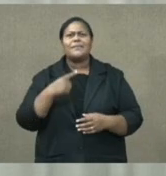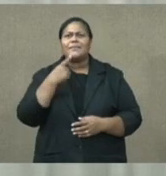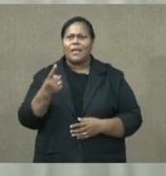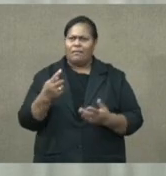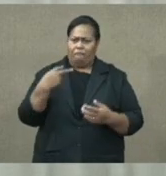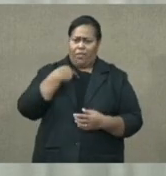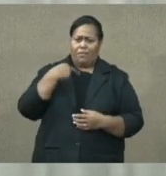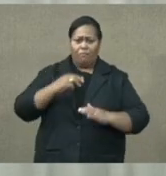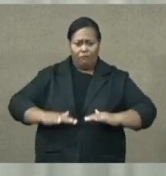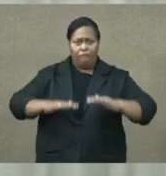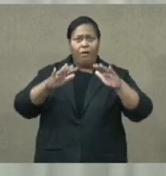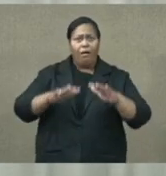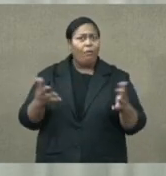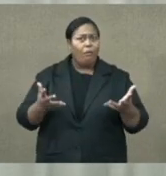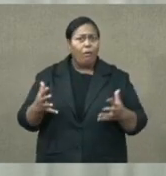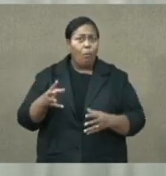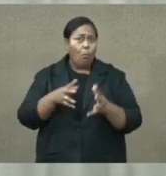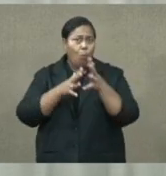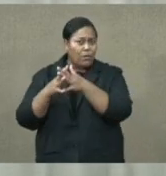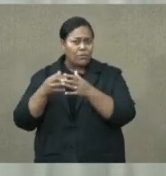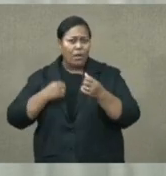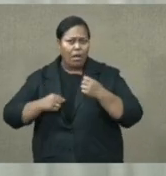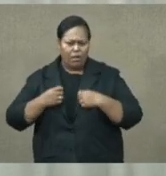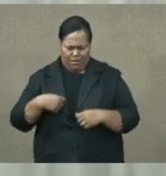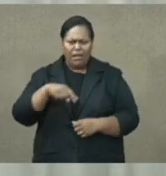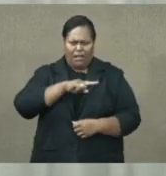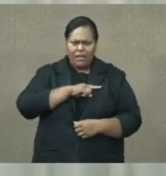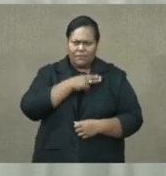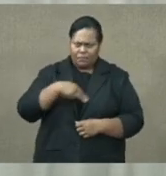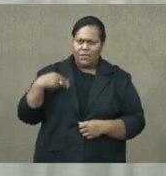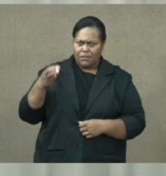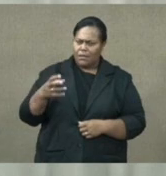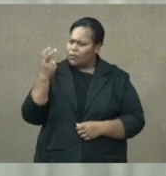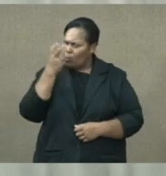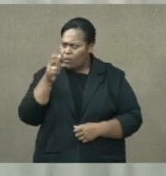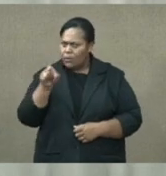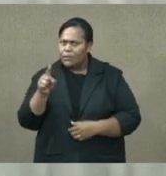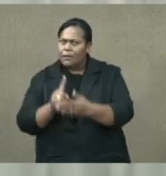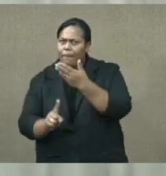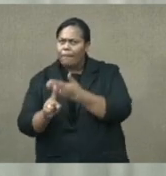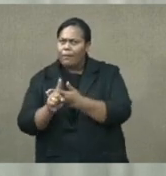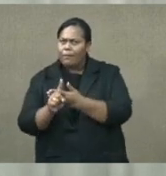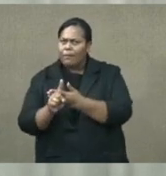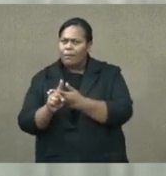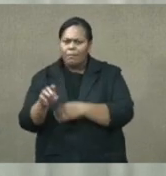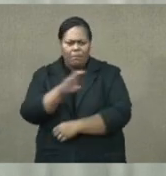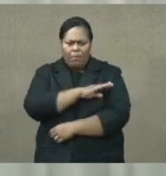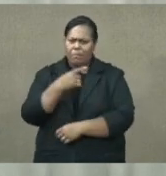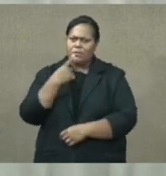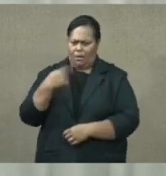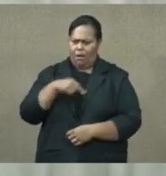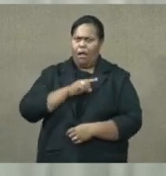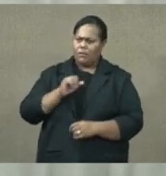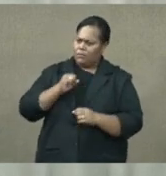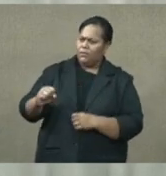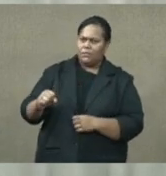recent floods in the West. The minister is monitoring that situation by the hour. There have been no reports